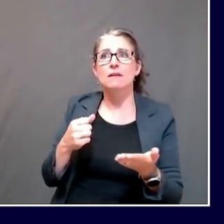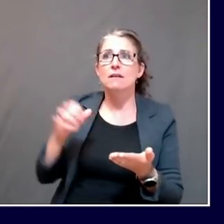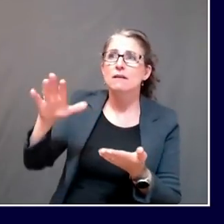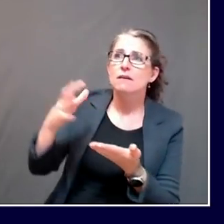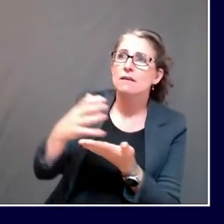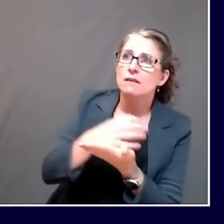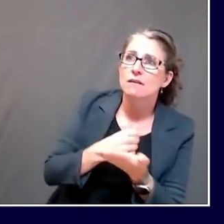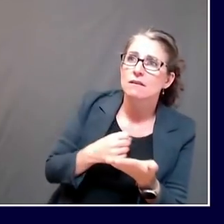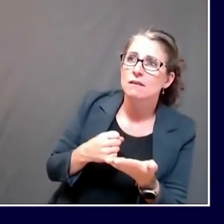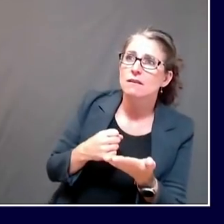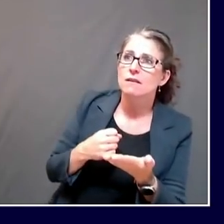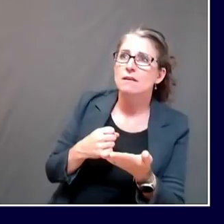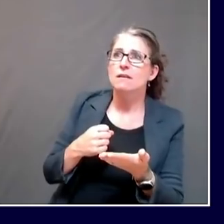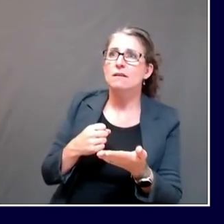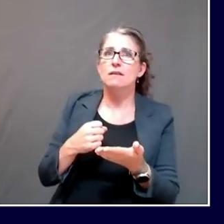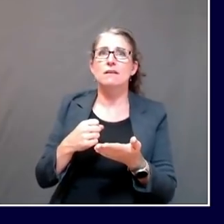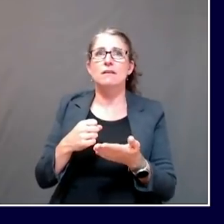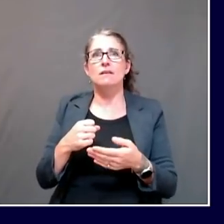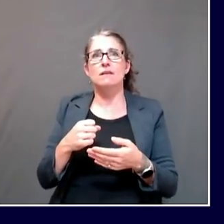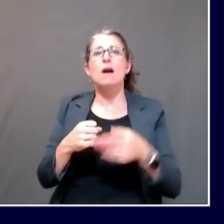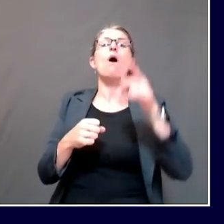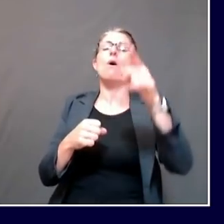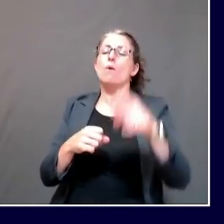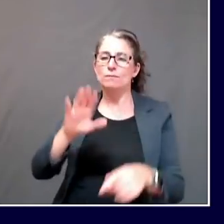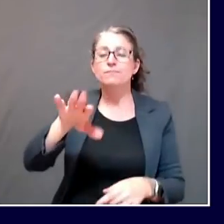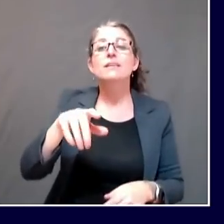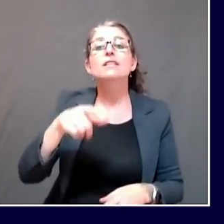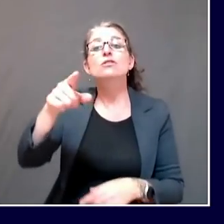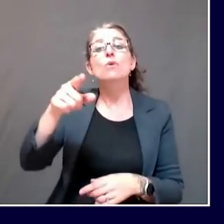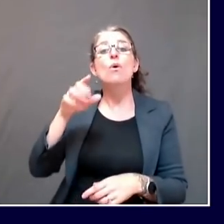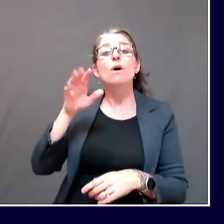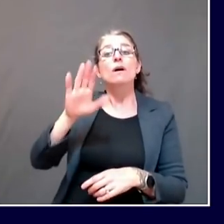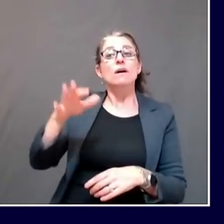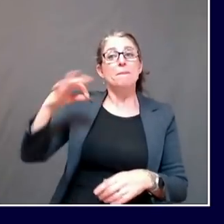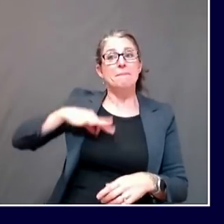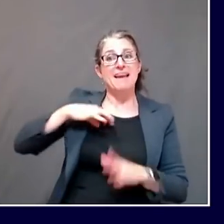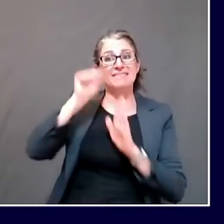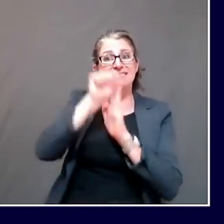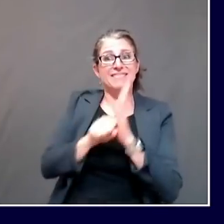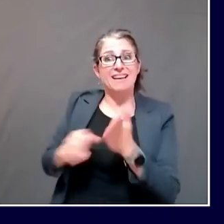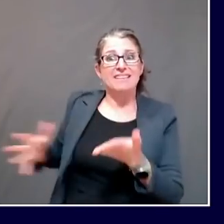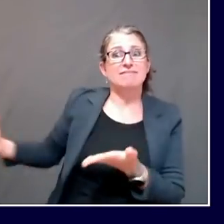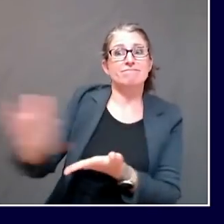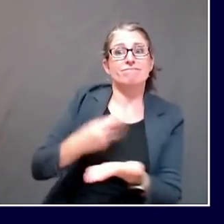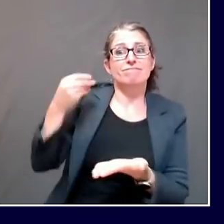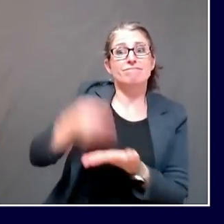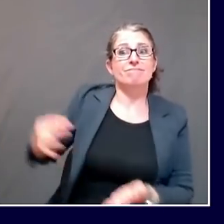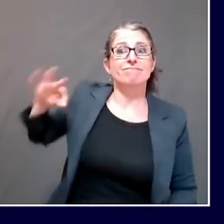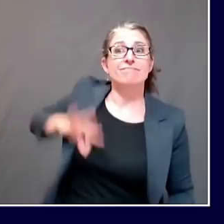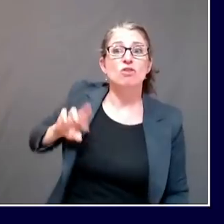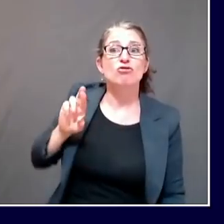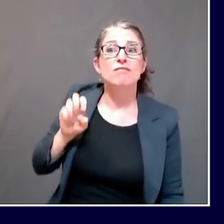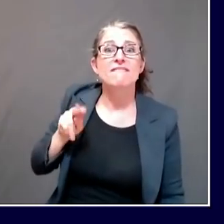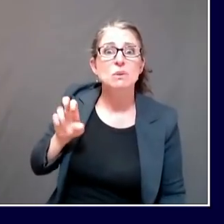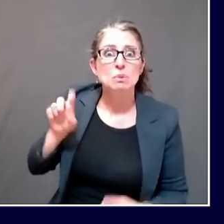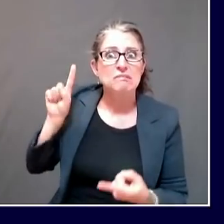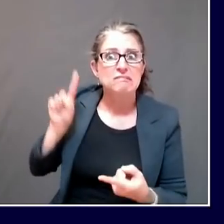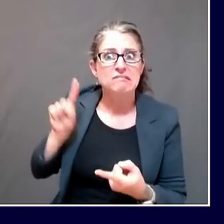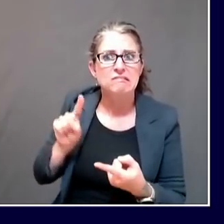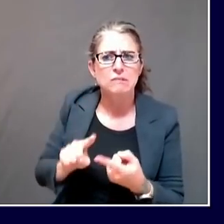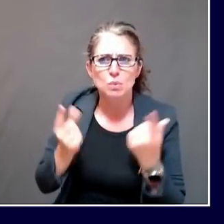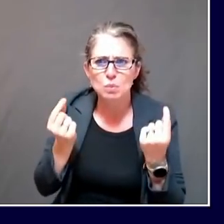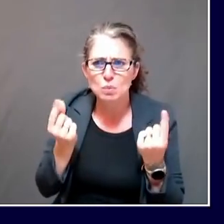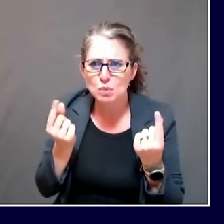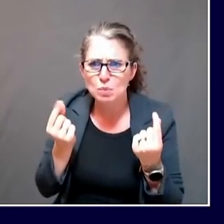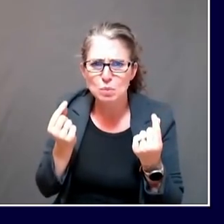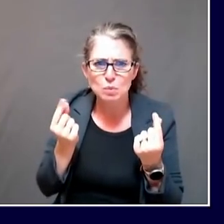revenues, I think that the preliminary estimates for August are going to be relatively good. From